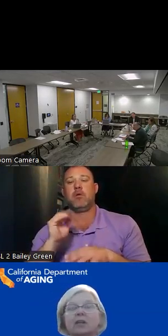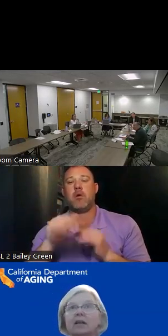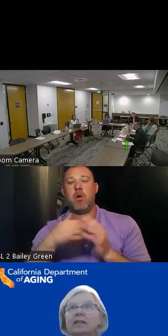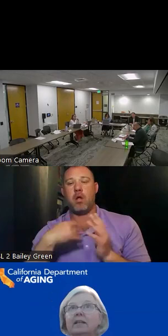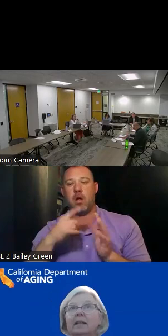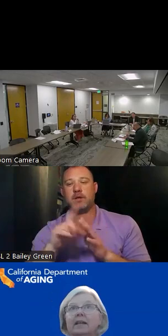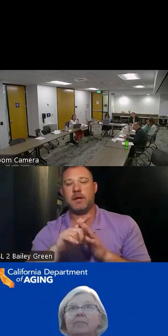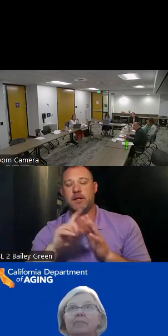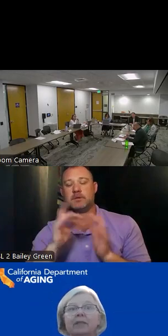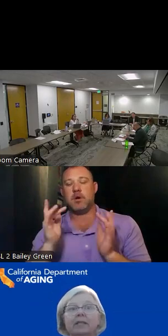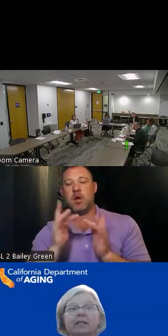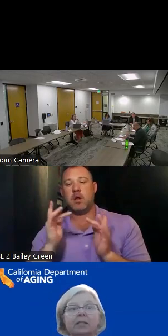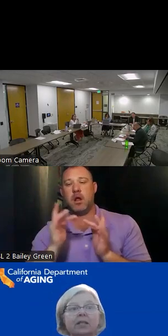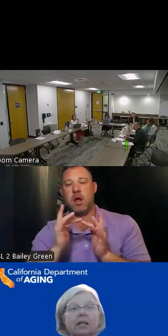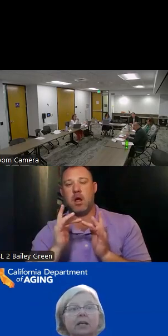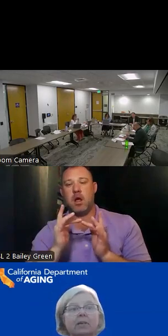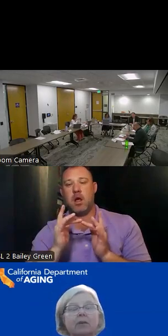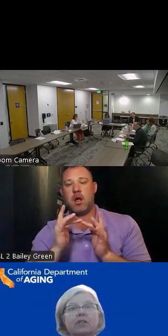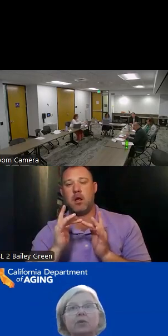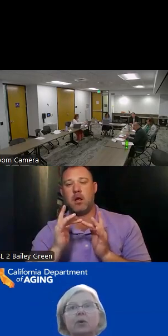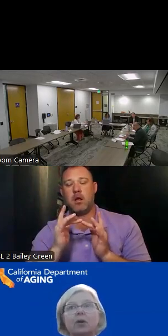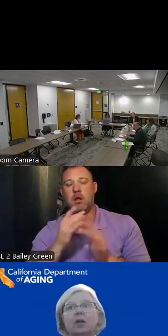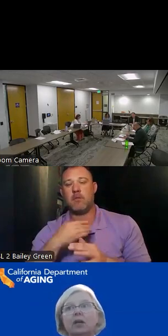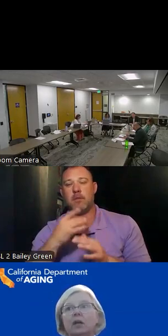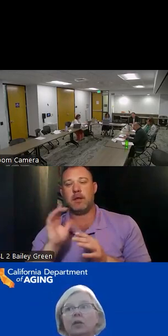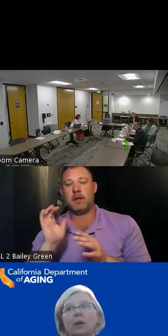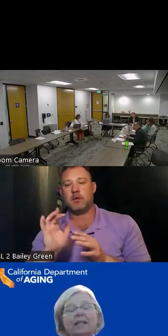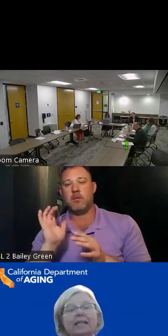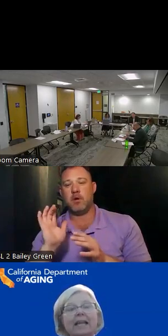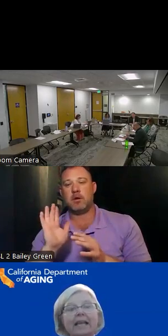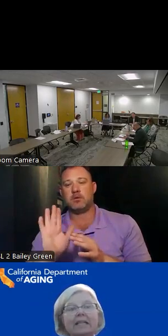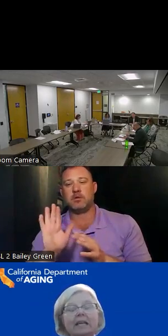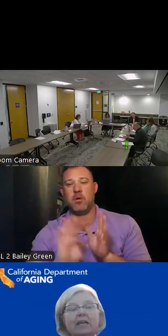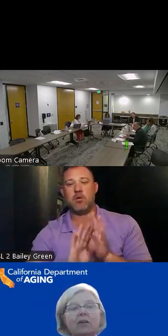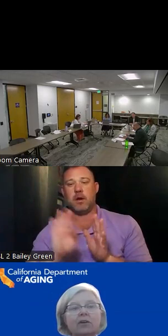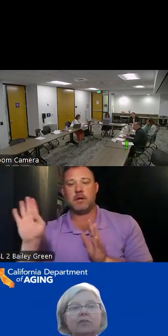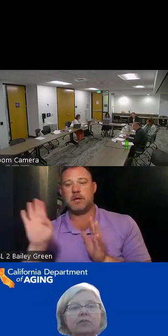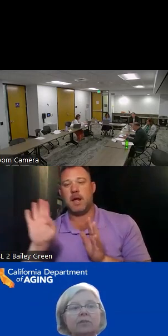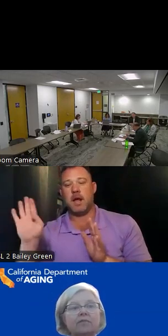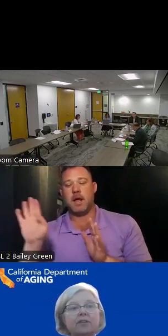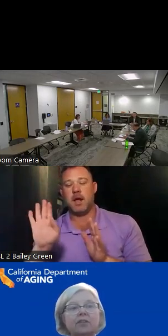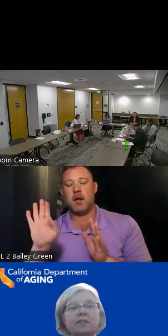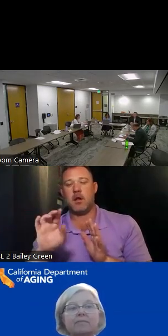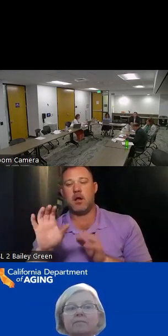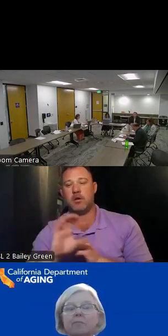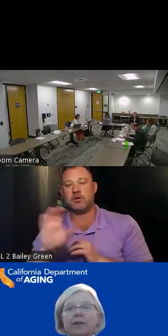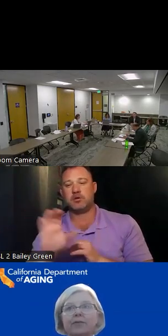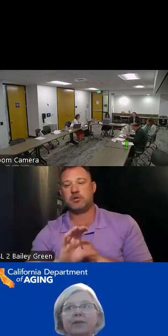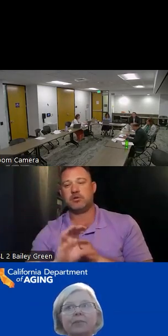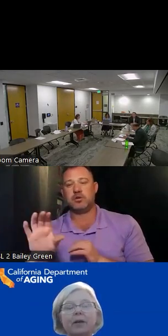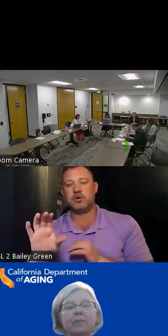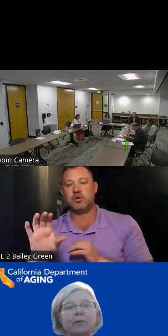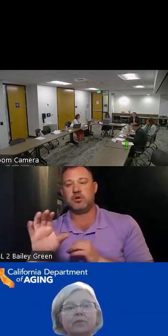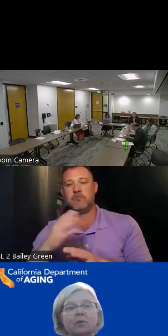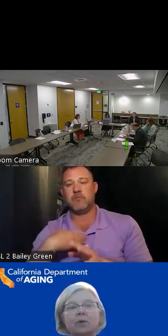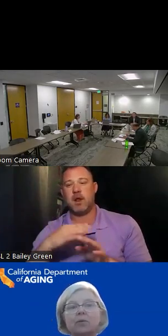attendees online, please press your raised hand icon on your Zoom functions. Mine are down